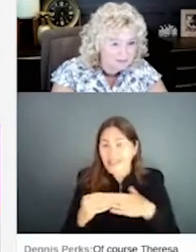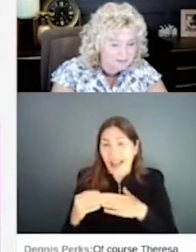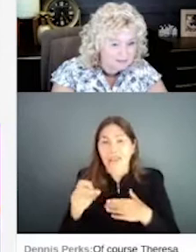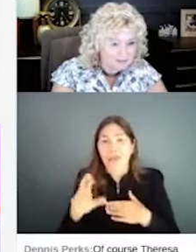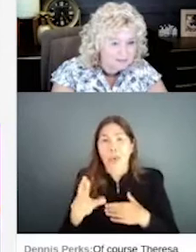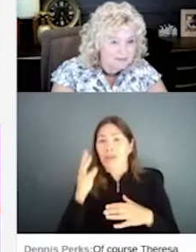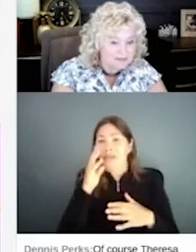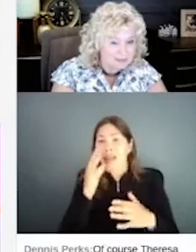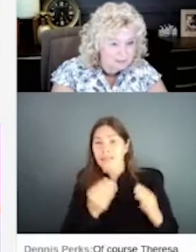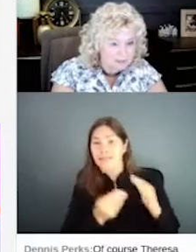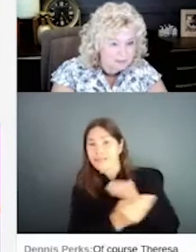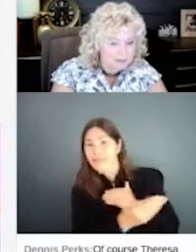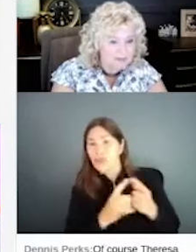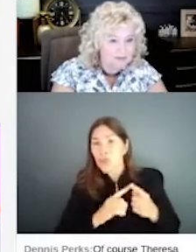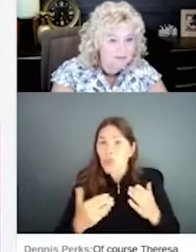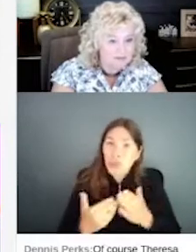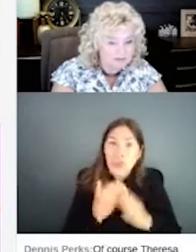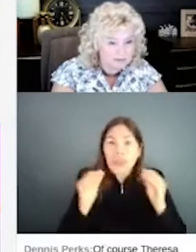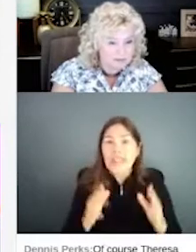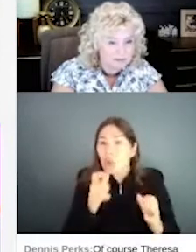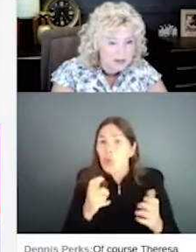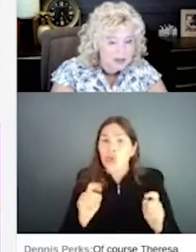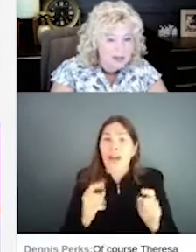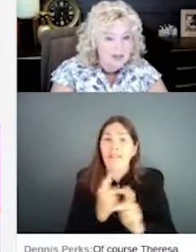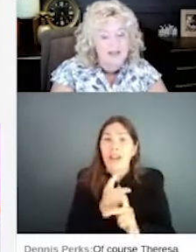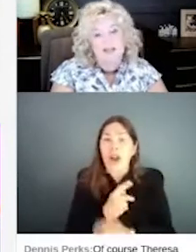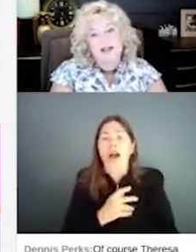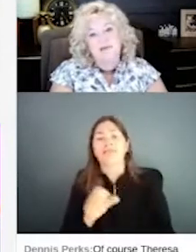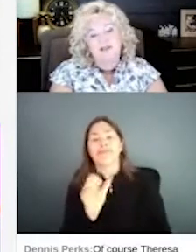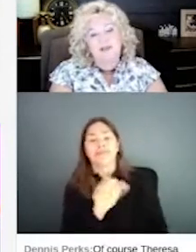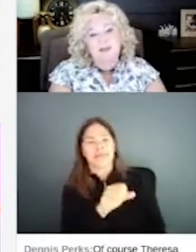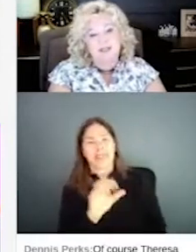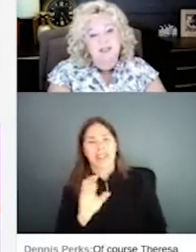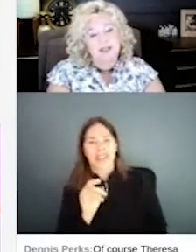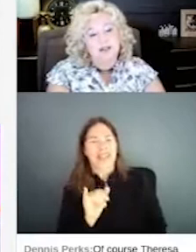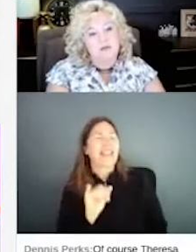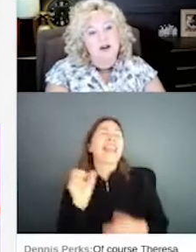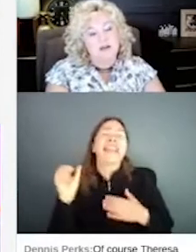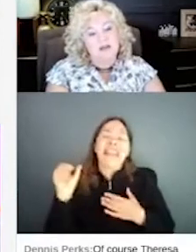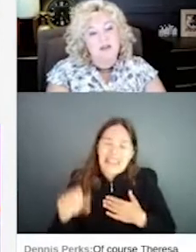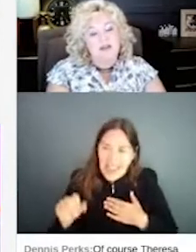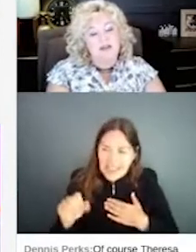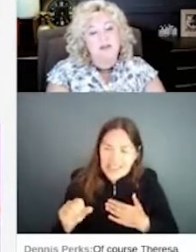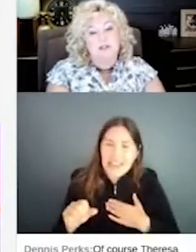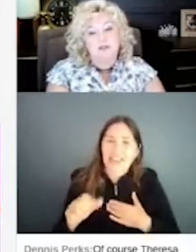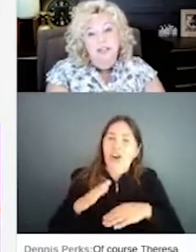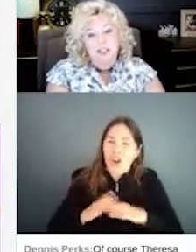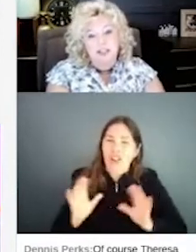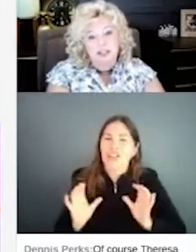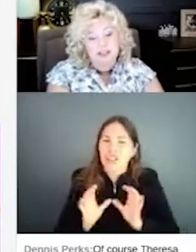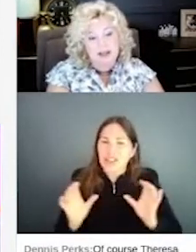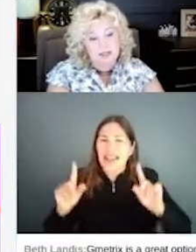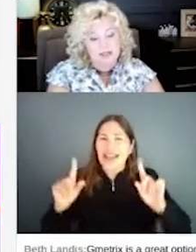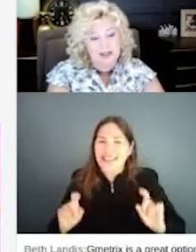to give to those new teachers who are just trying to figure this out? Yes, absolutely. On the certification